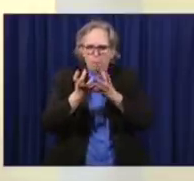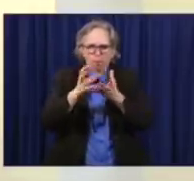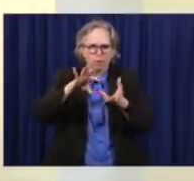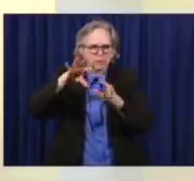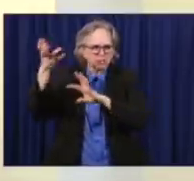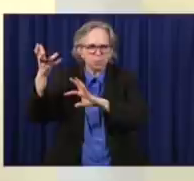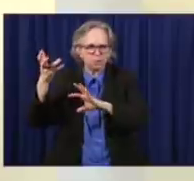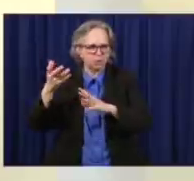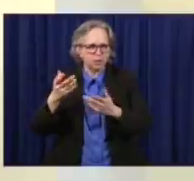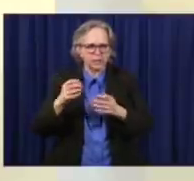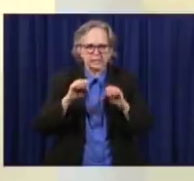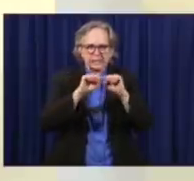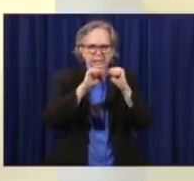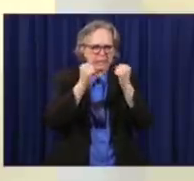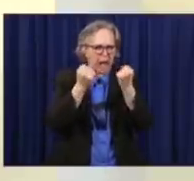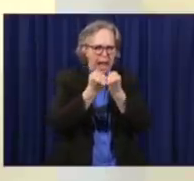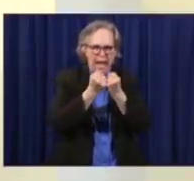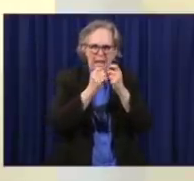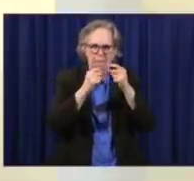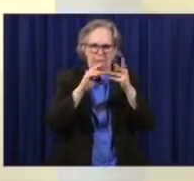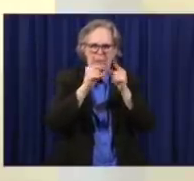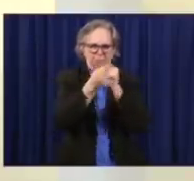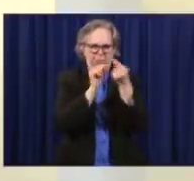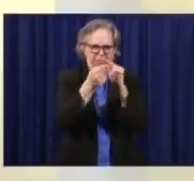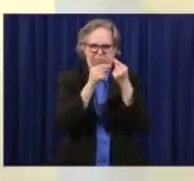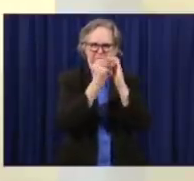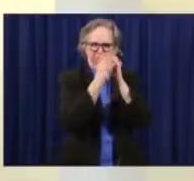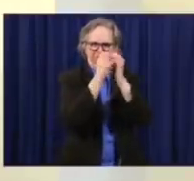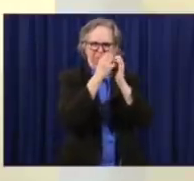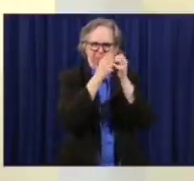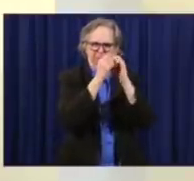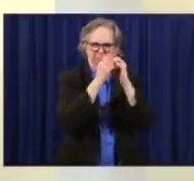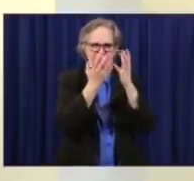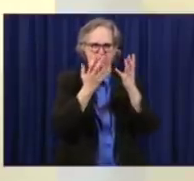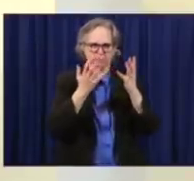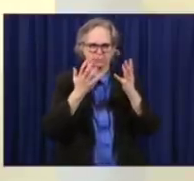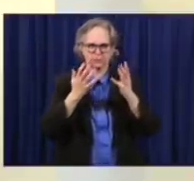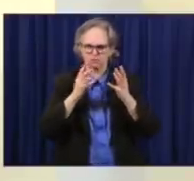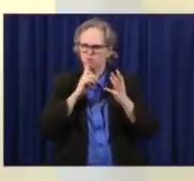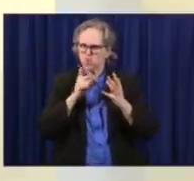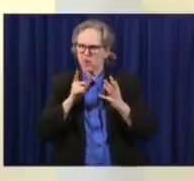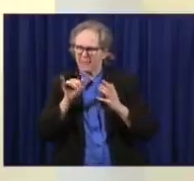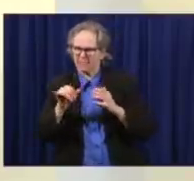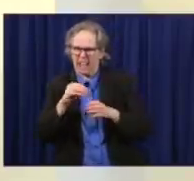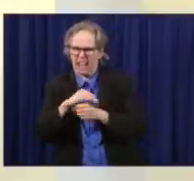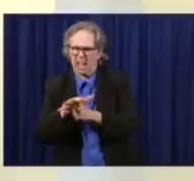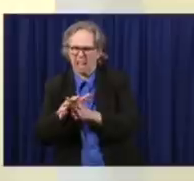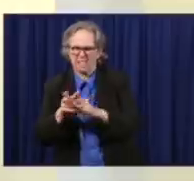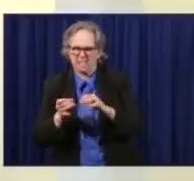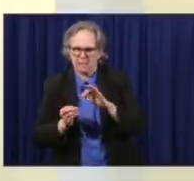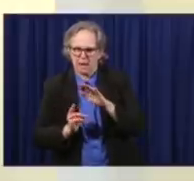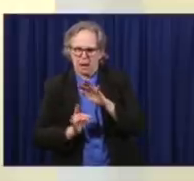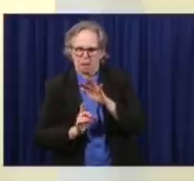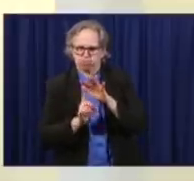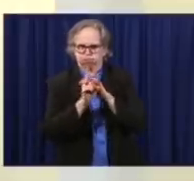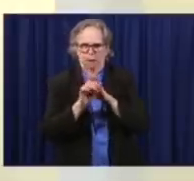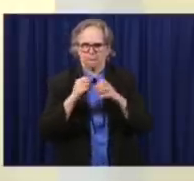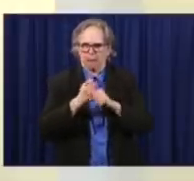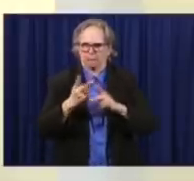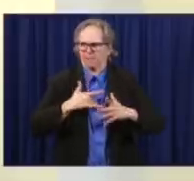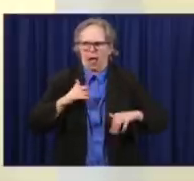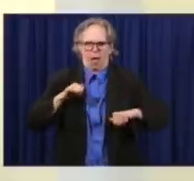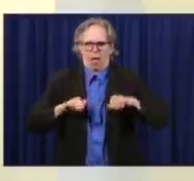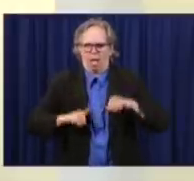it's a silent enemy. It creates great uncertainty. And when you look at these times in history, you'll see that